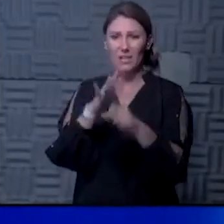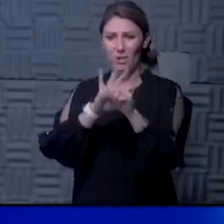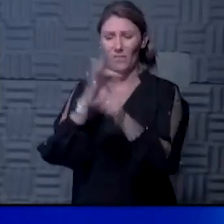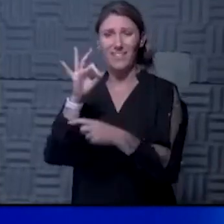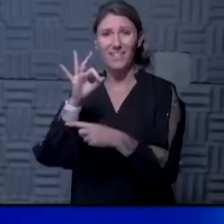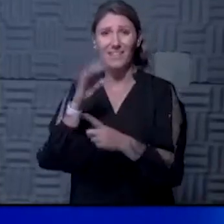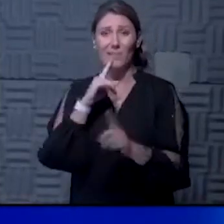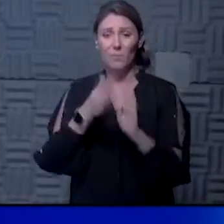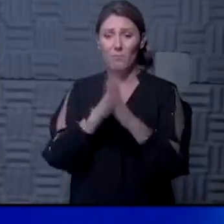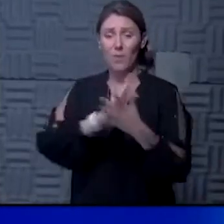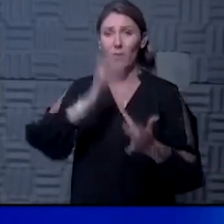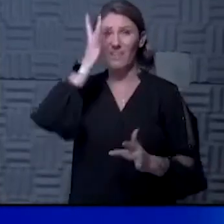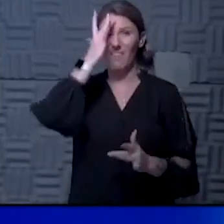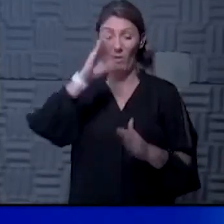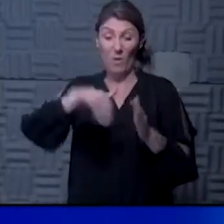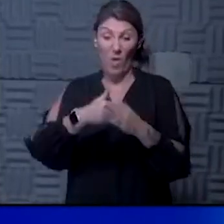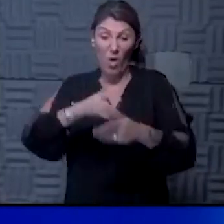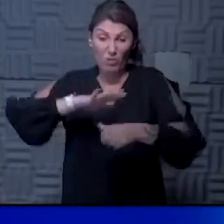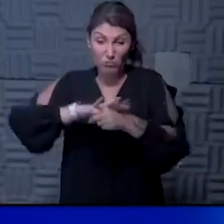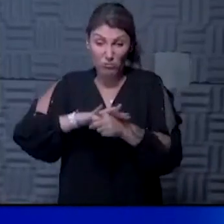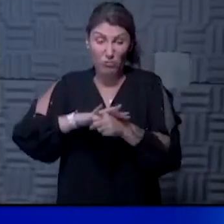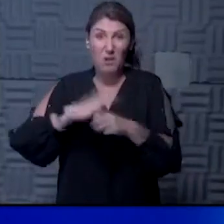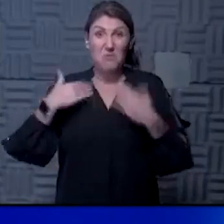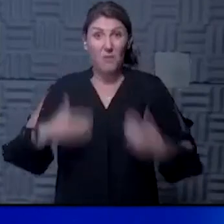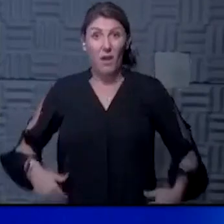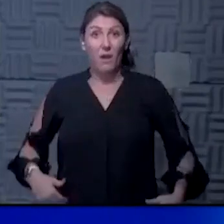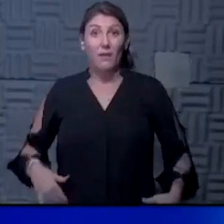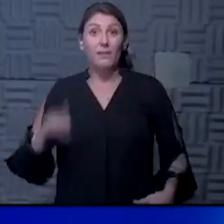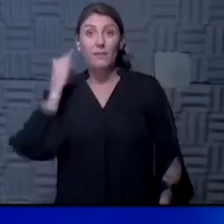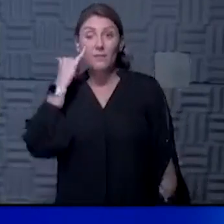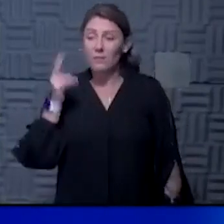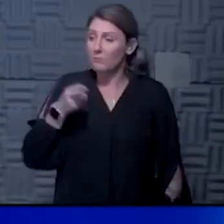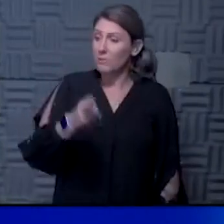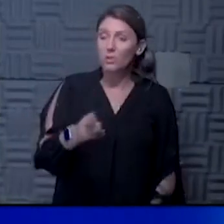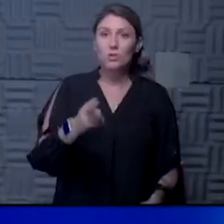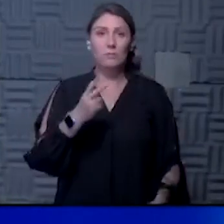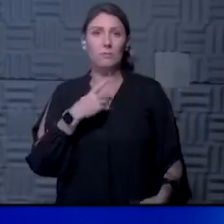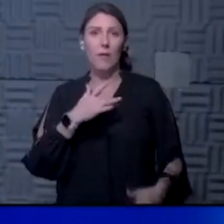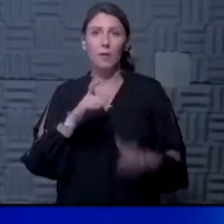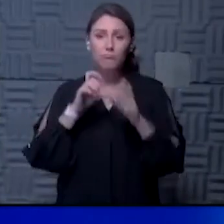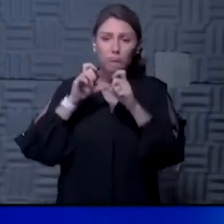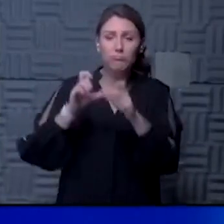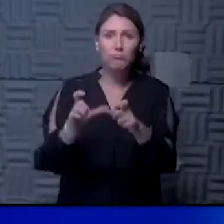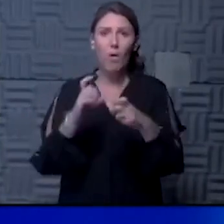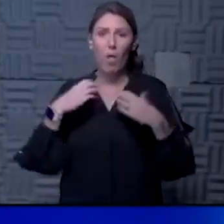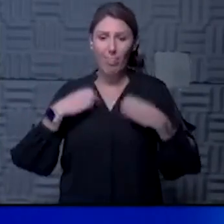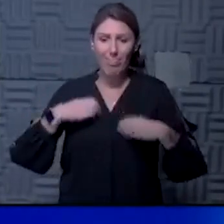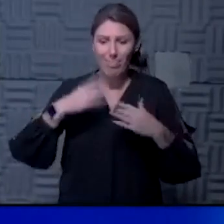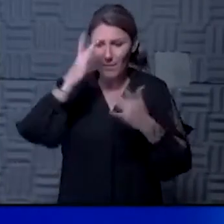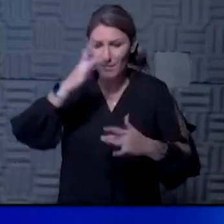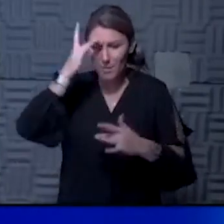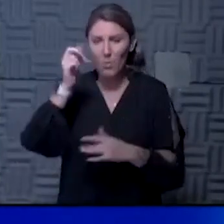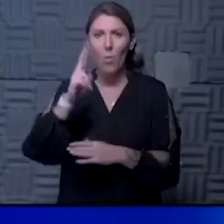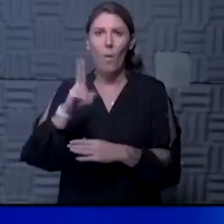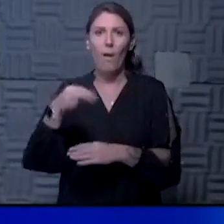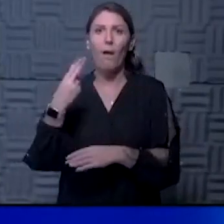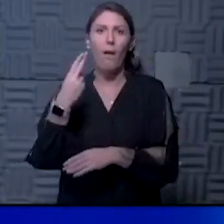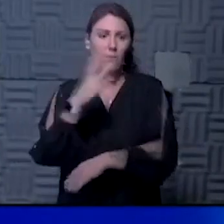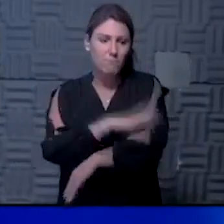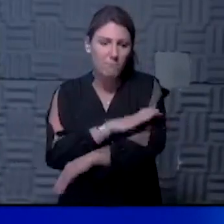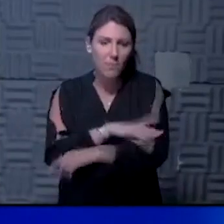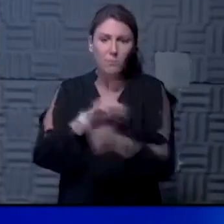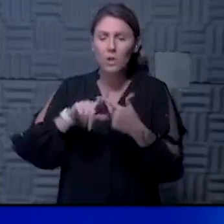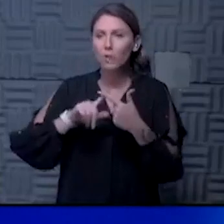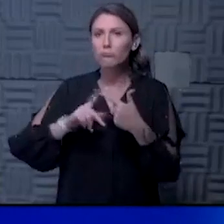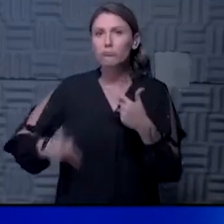ill, all those stresses in your body count, just like if you have a history of chronic obstructive lung disease from smoking, or if you have high blood pressure and kidney